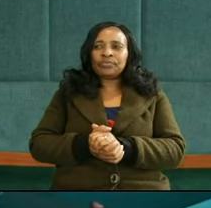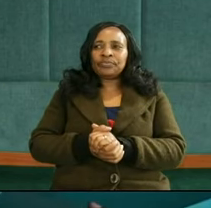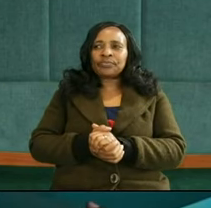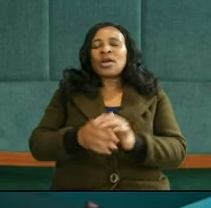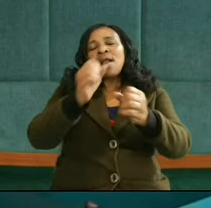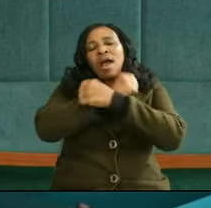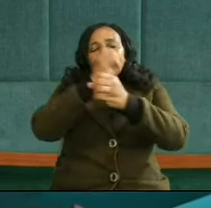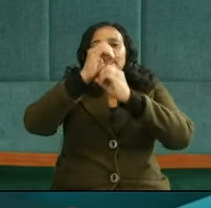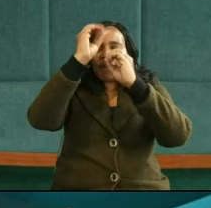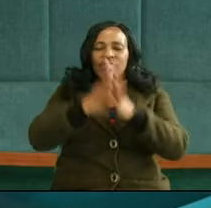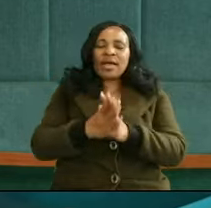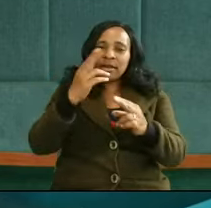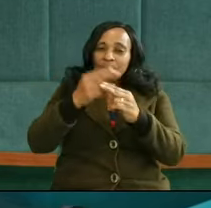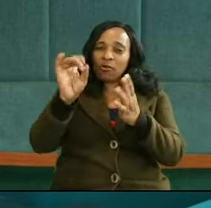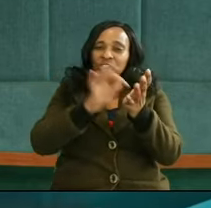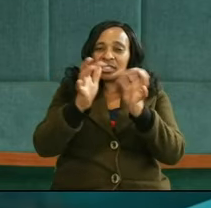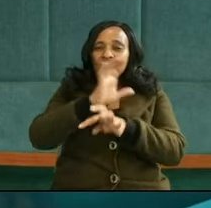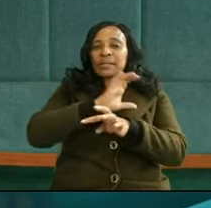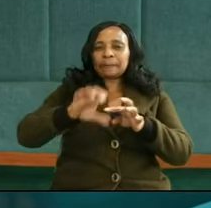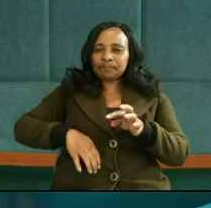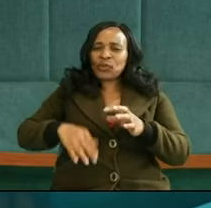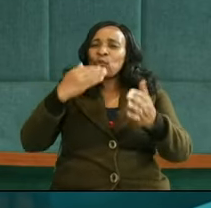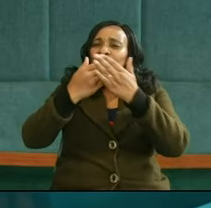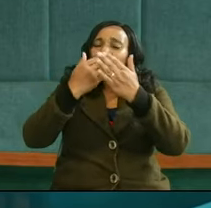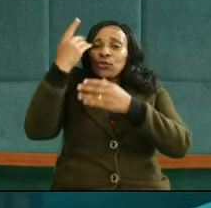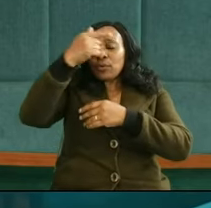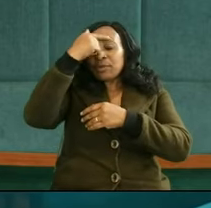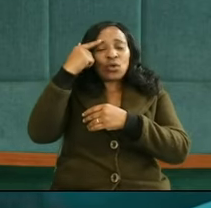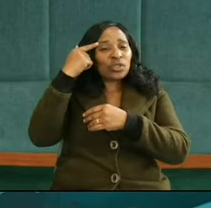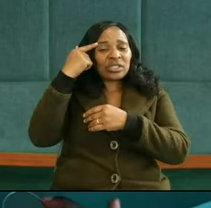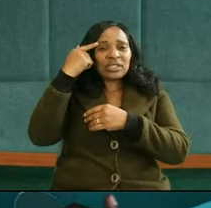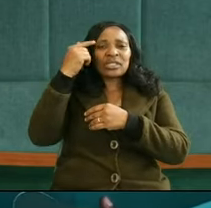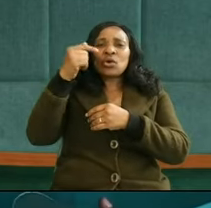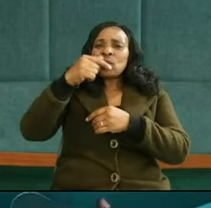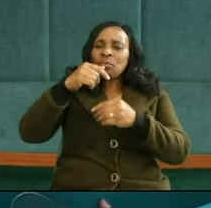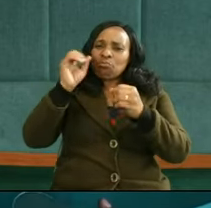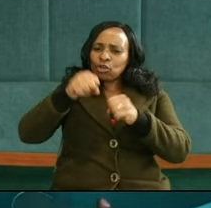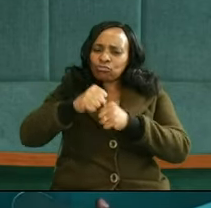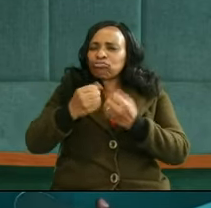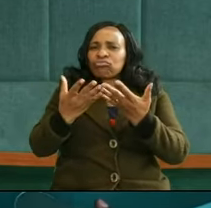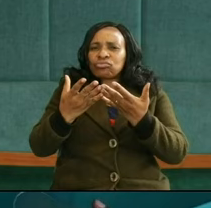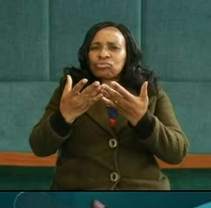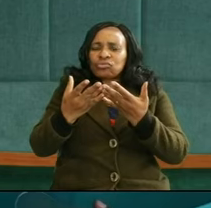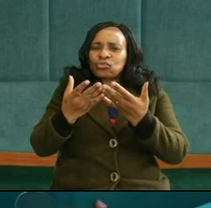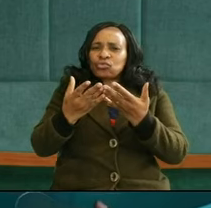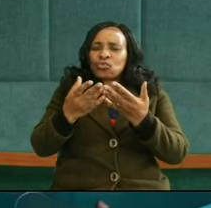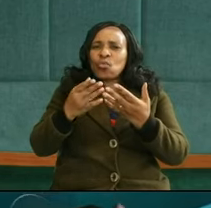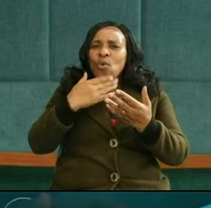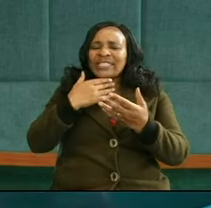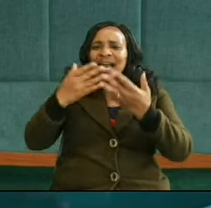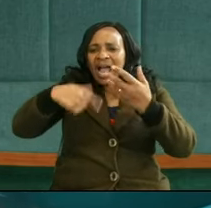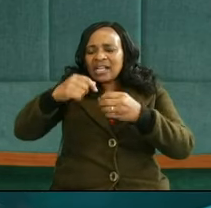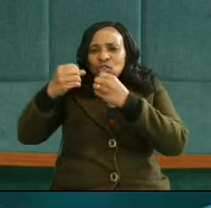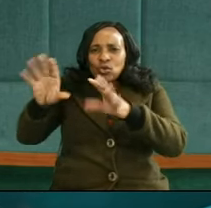Loving Father, in the name of Jesus, we thank you because you do not leave us alone. You